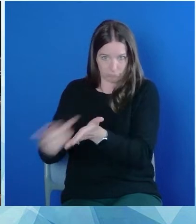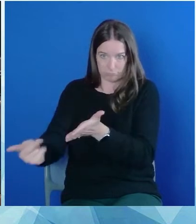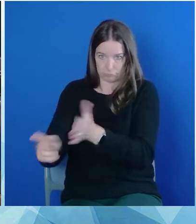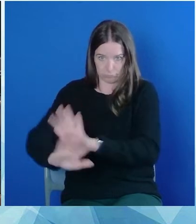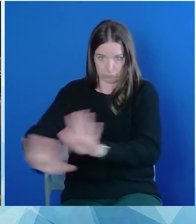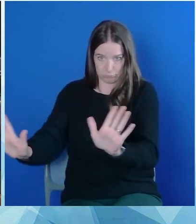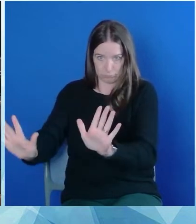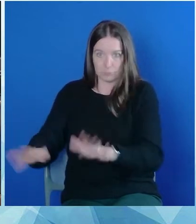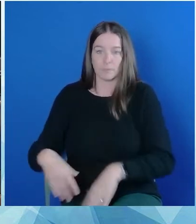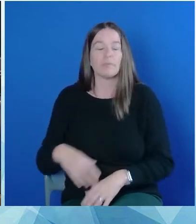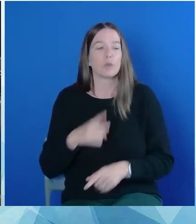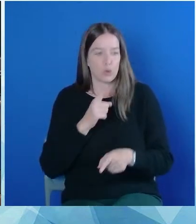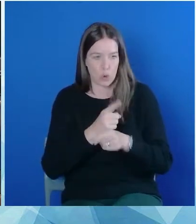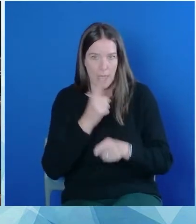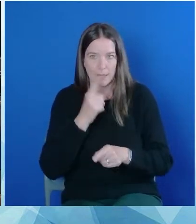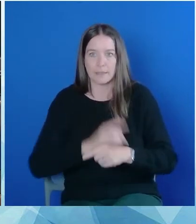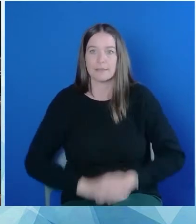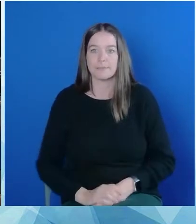Go ahead, Brittany.